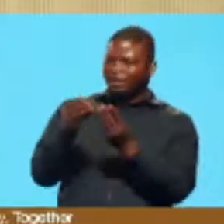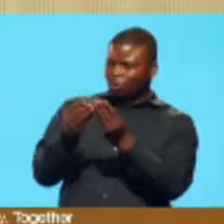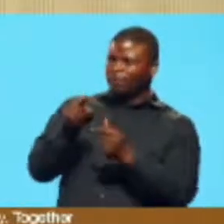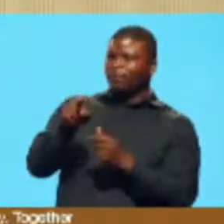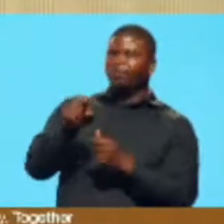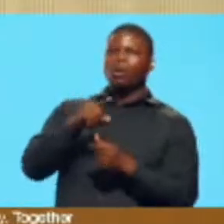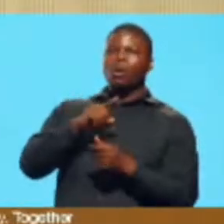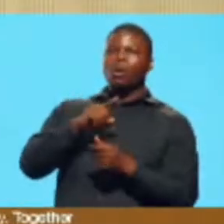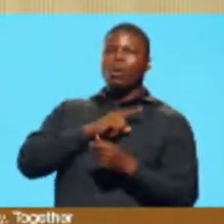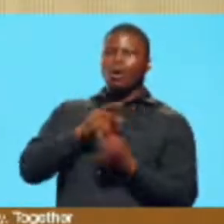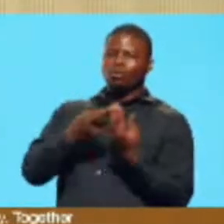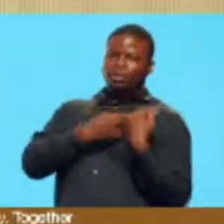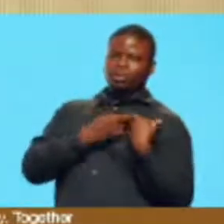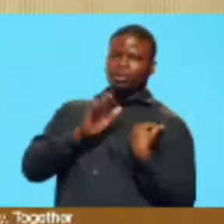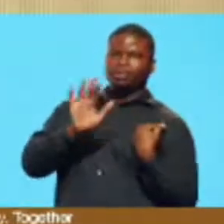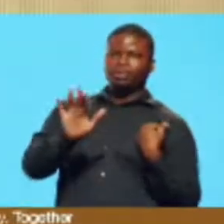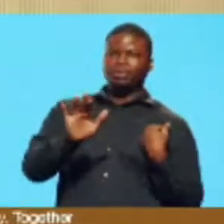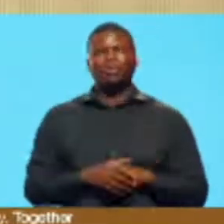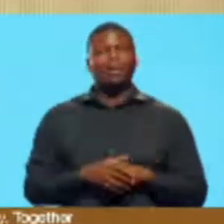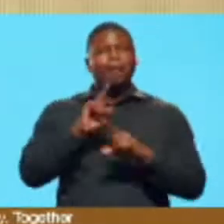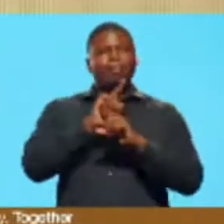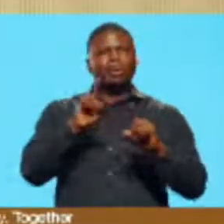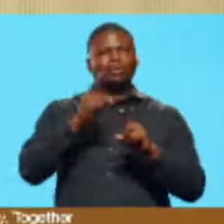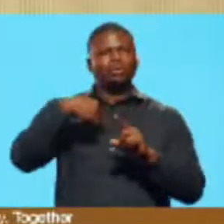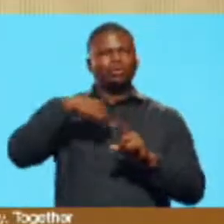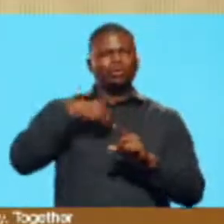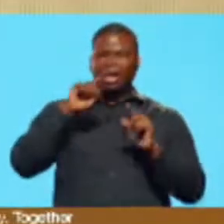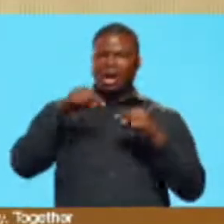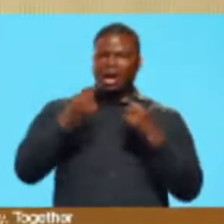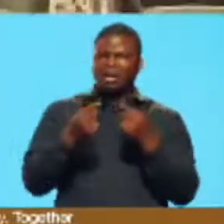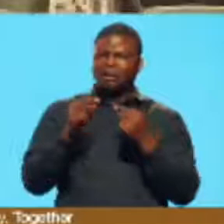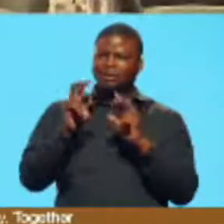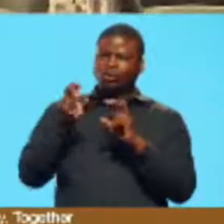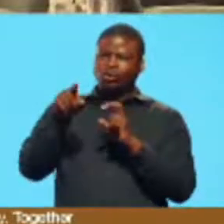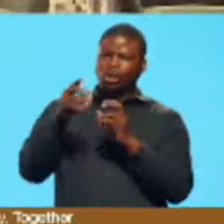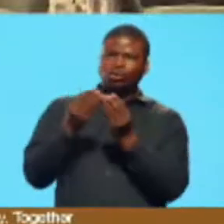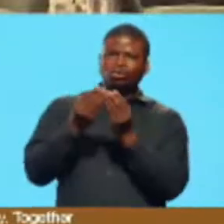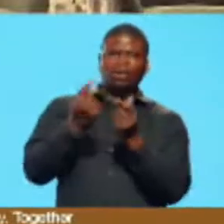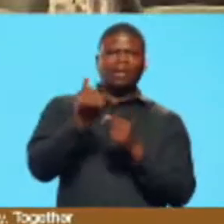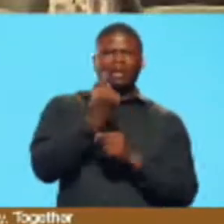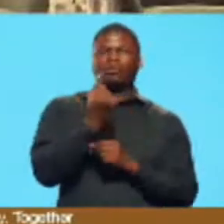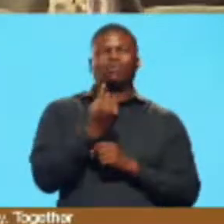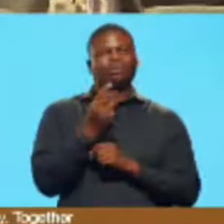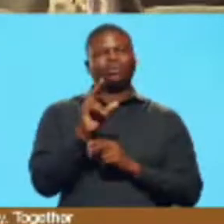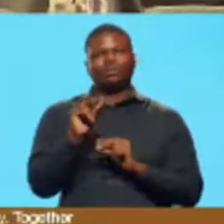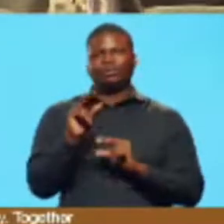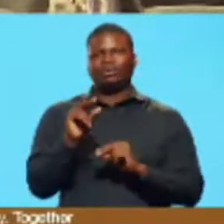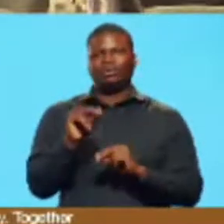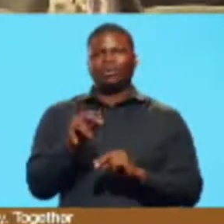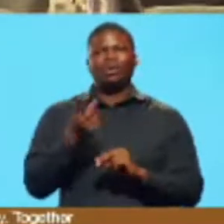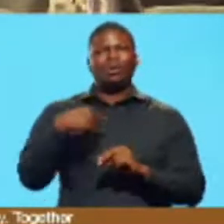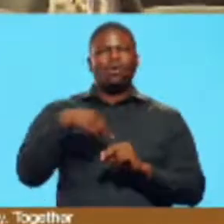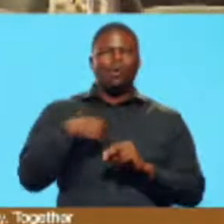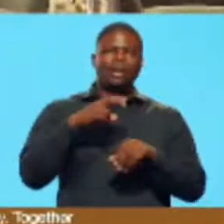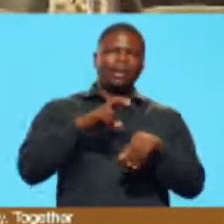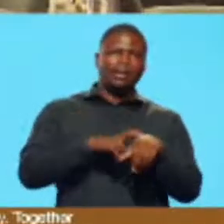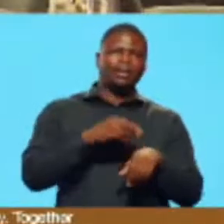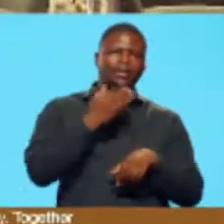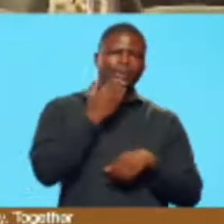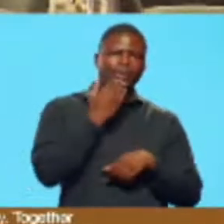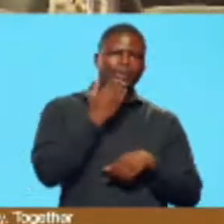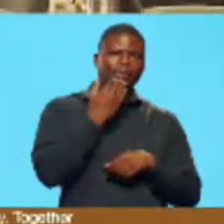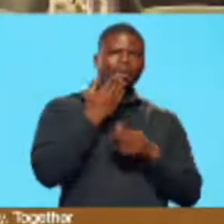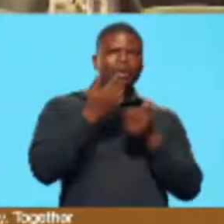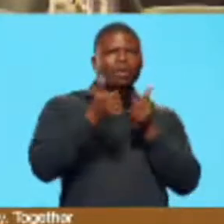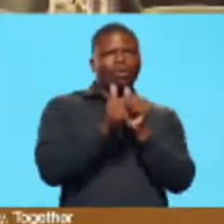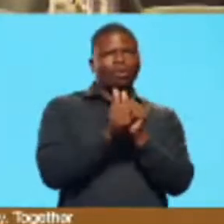data issue. But we can't address this issue alone. We need our